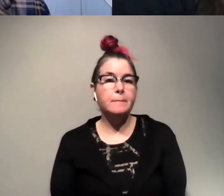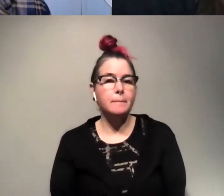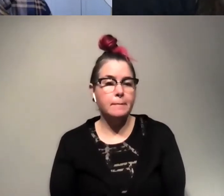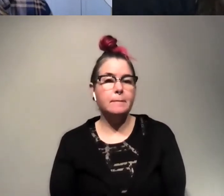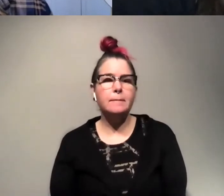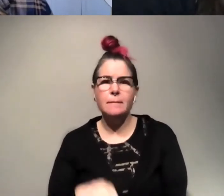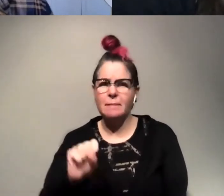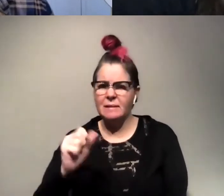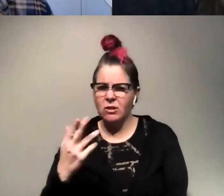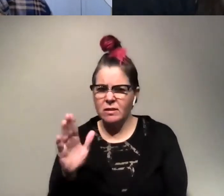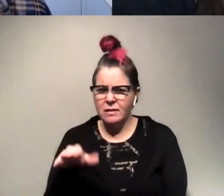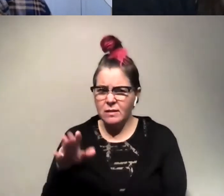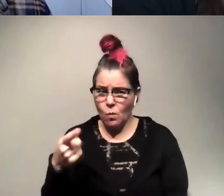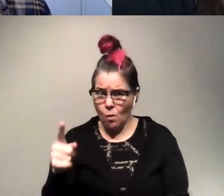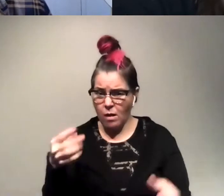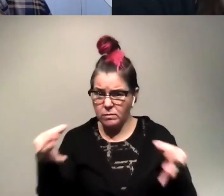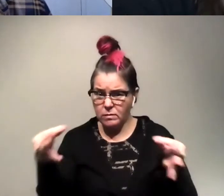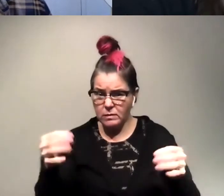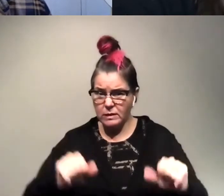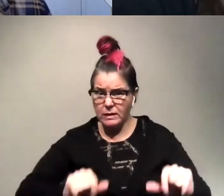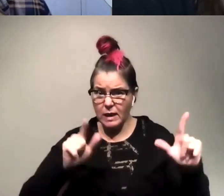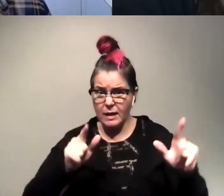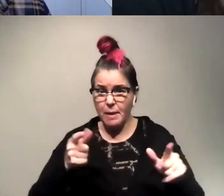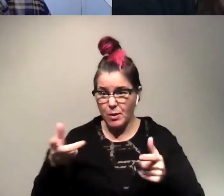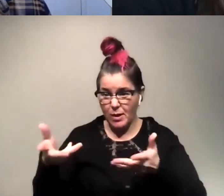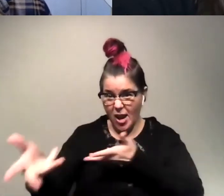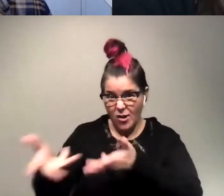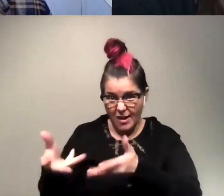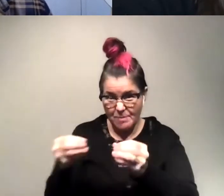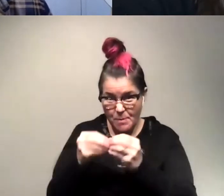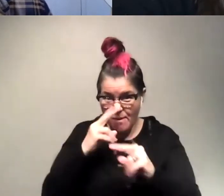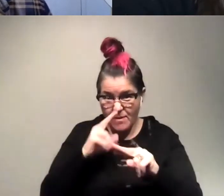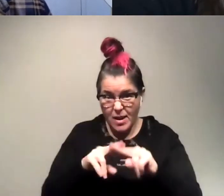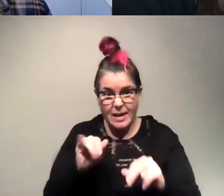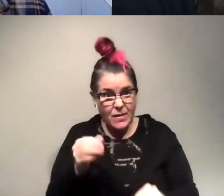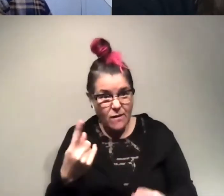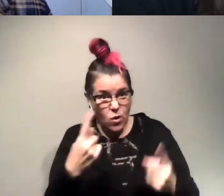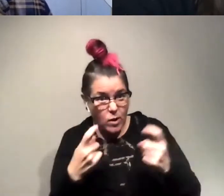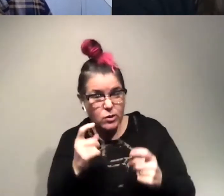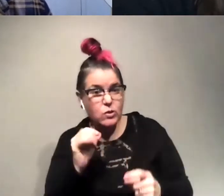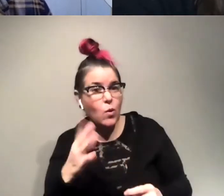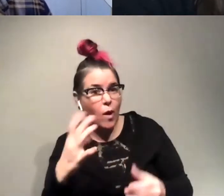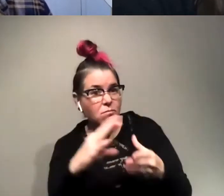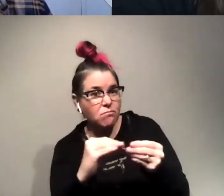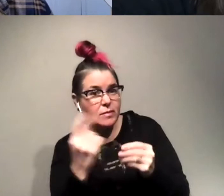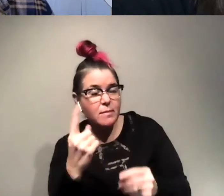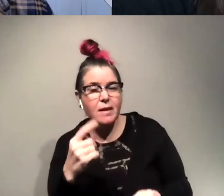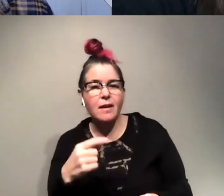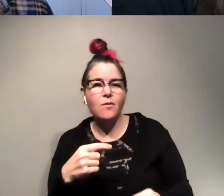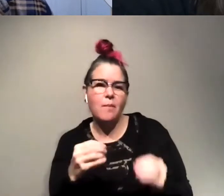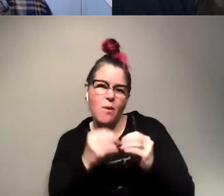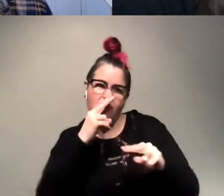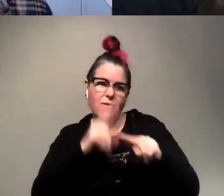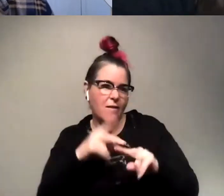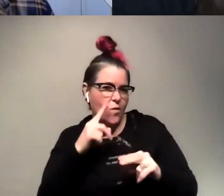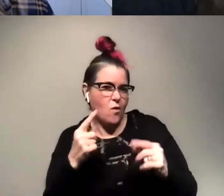maybe while I'm going through the slides, if you could make it interactive, I think that'd be, if you have questions or want to say things, like, I think that would make it more fun for